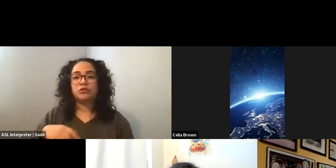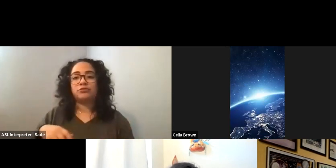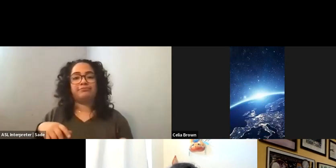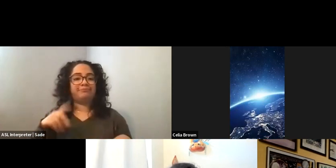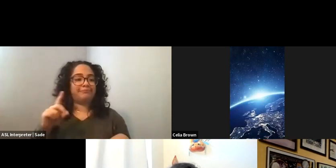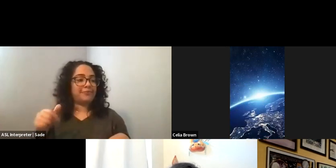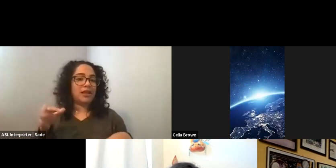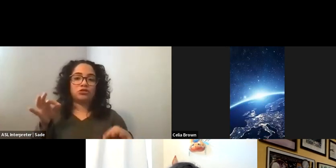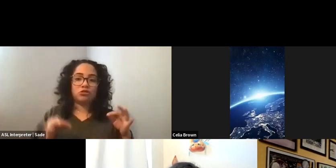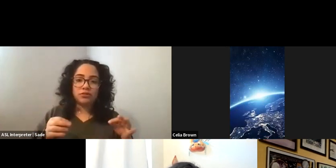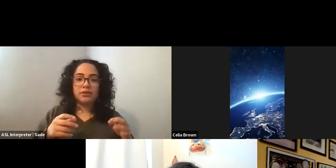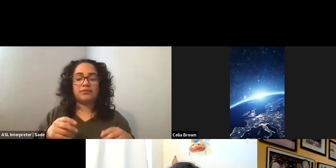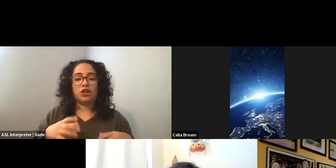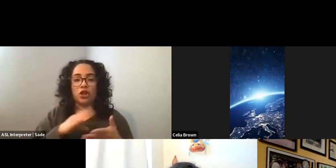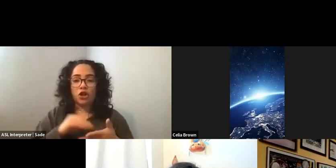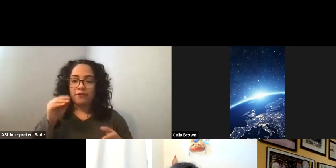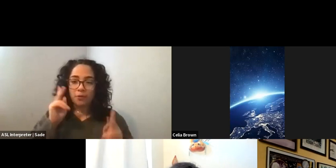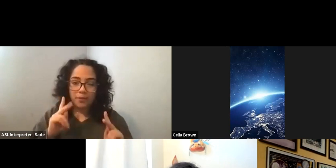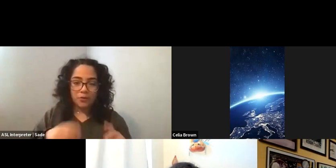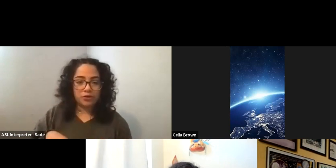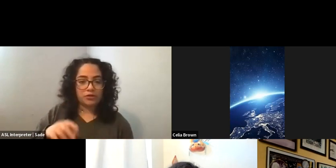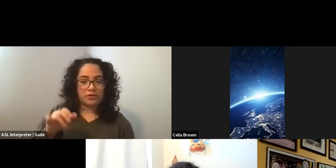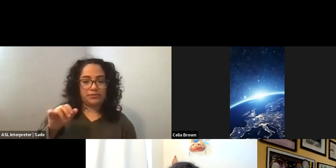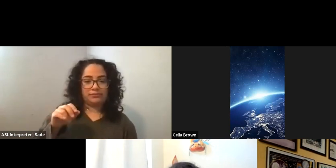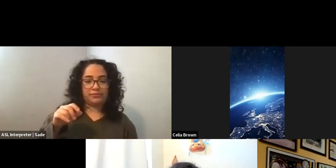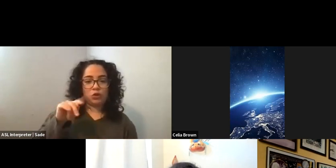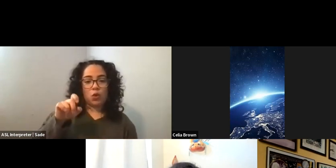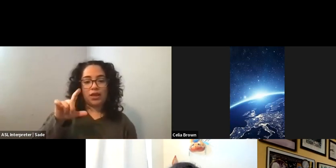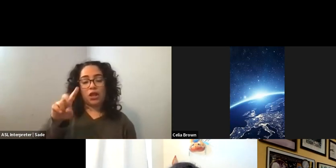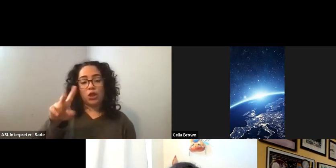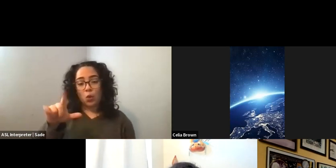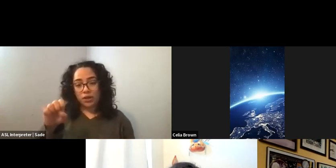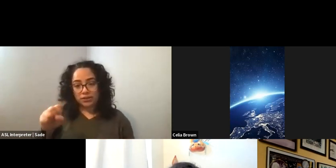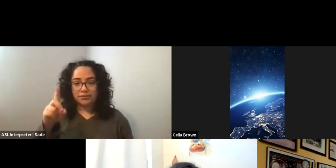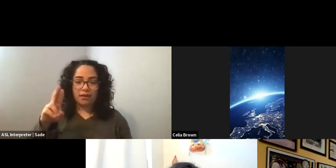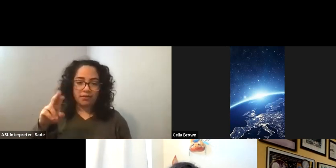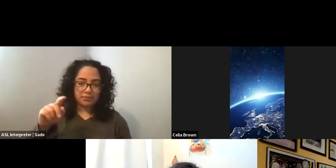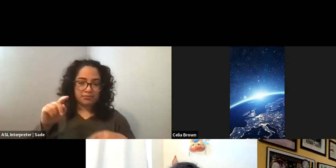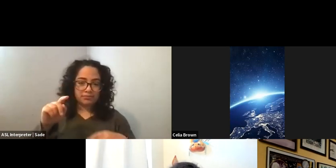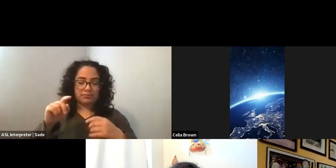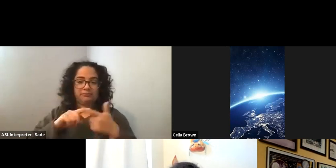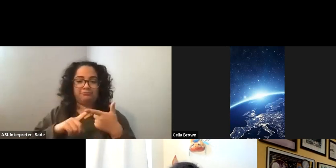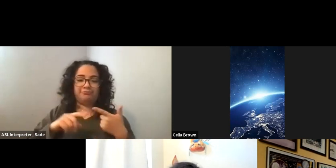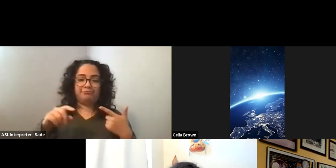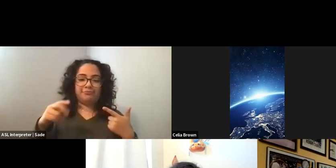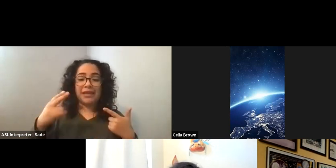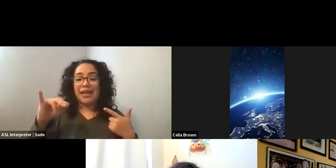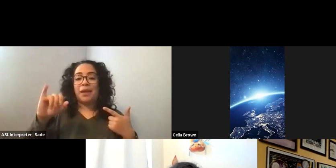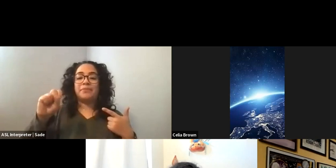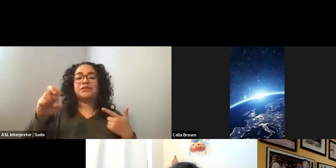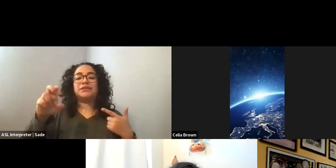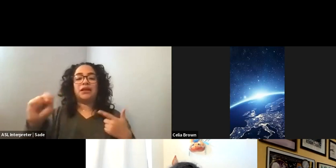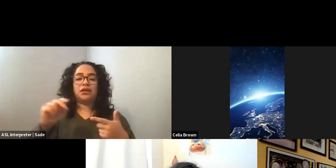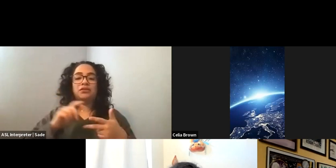Lewis, Dustin Gibson, Leah Lakshmi, Piepsna Samara Sinha. I have these folks'